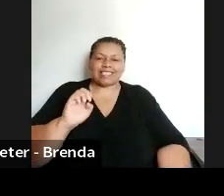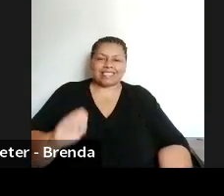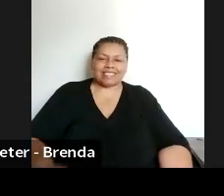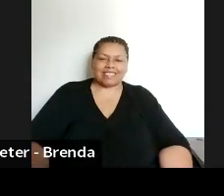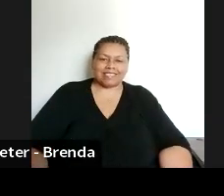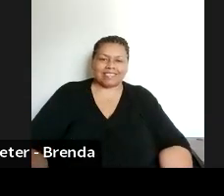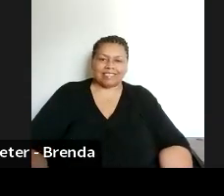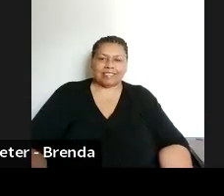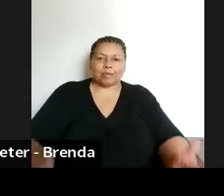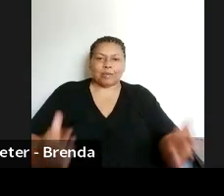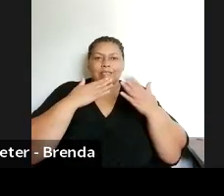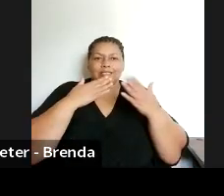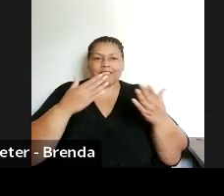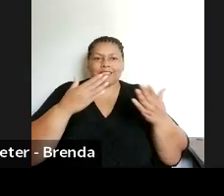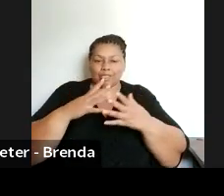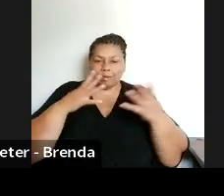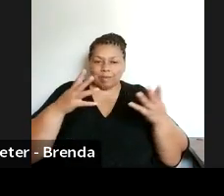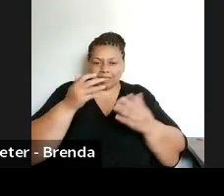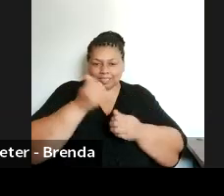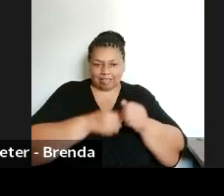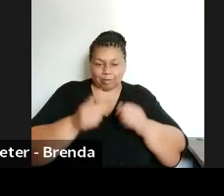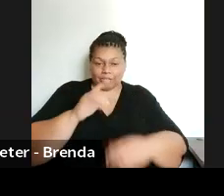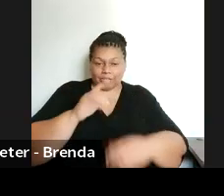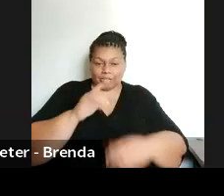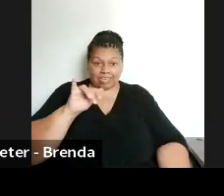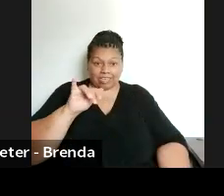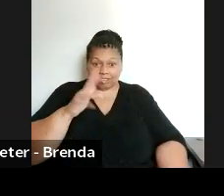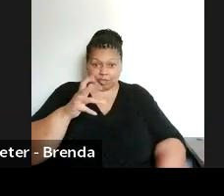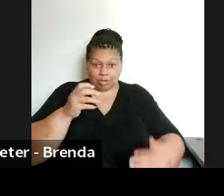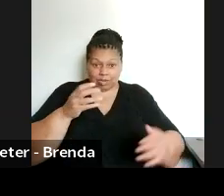Well, thanks so much, everyone. Jenny, do you want to close us out?